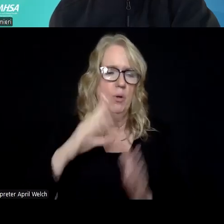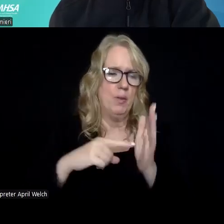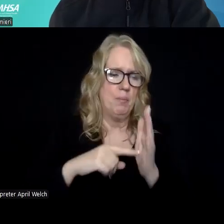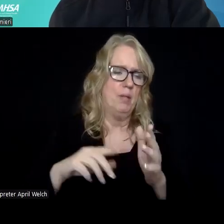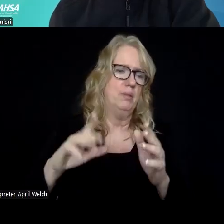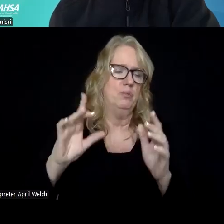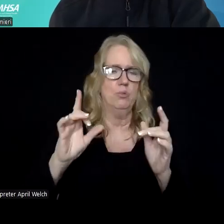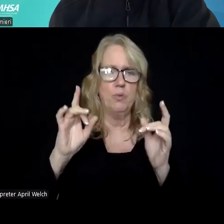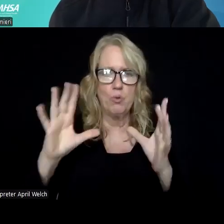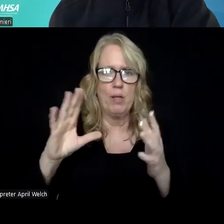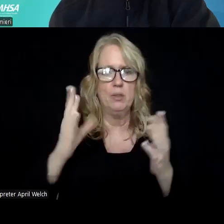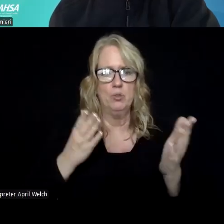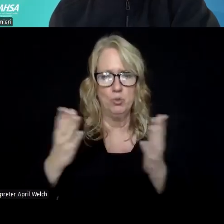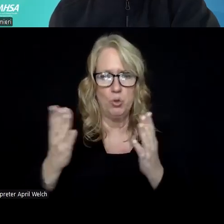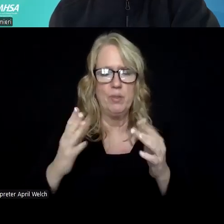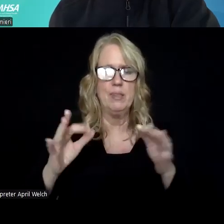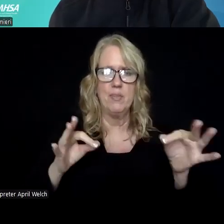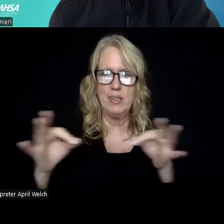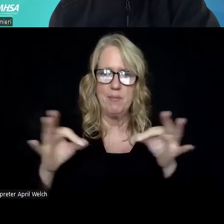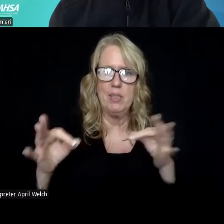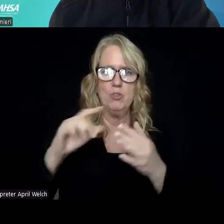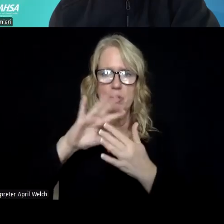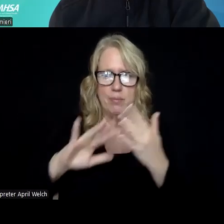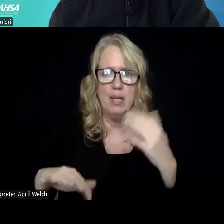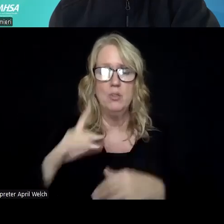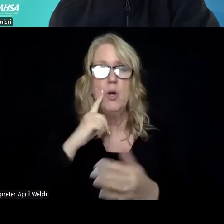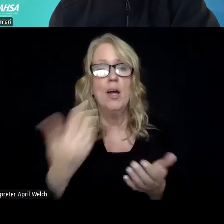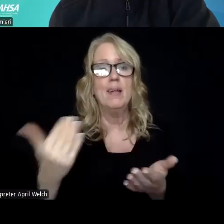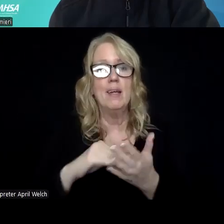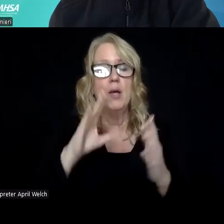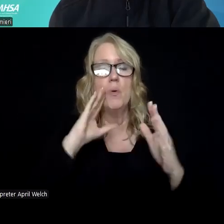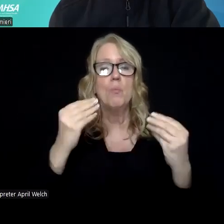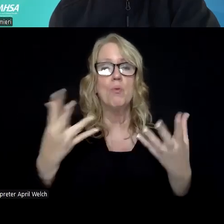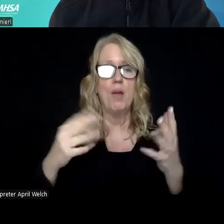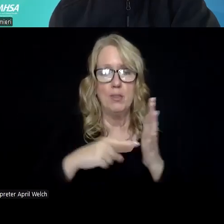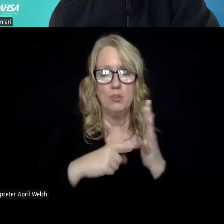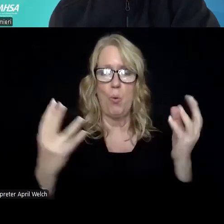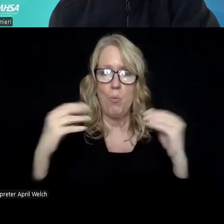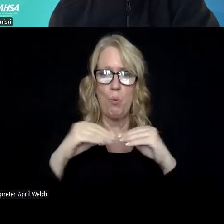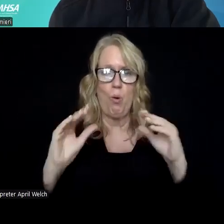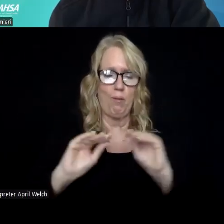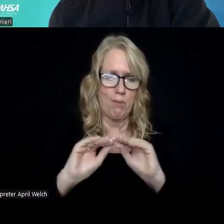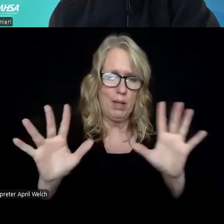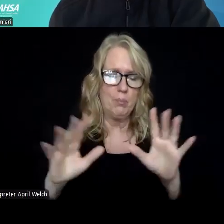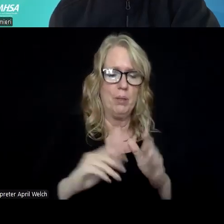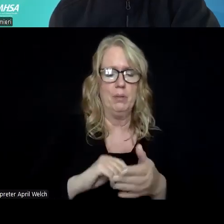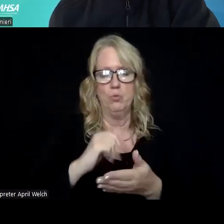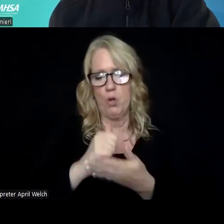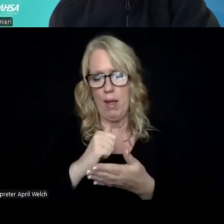crisis service definitions, intended again to provide more clarity and alignment for help